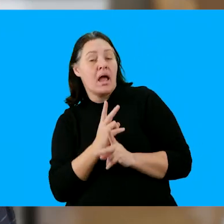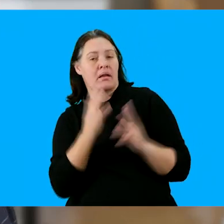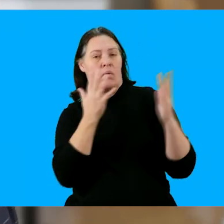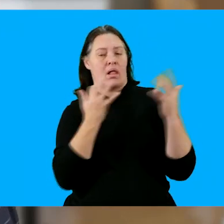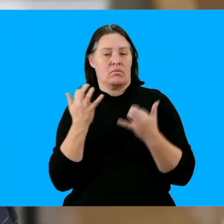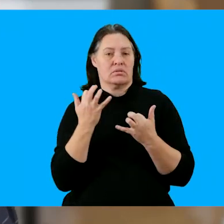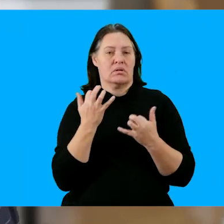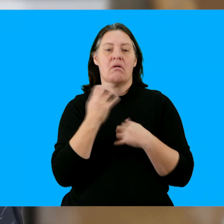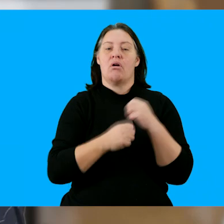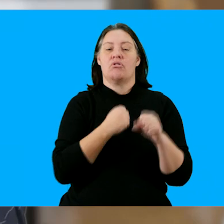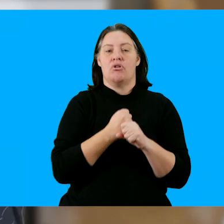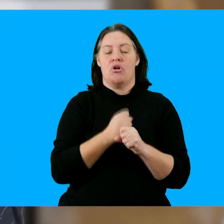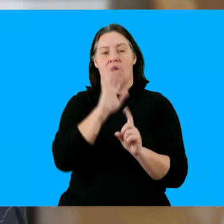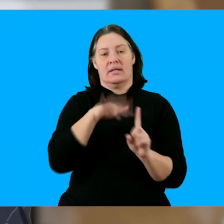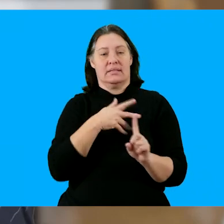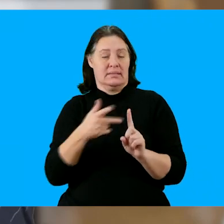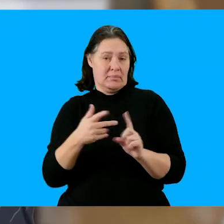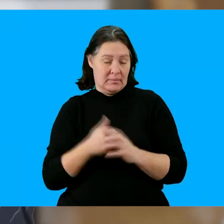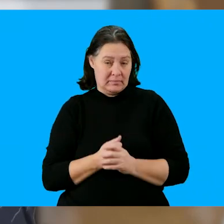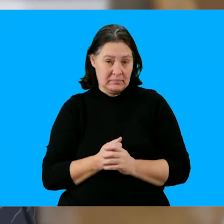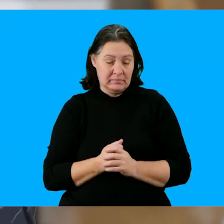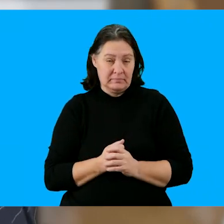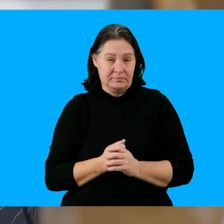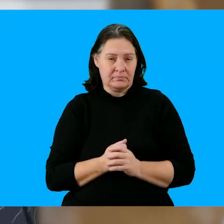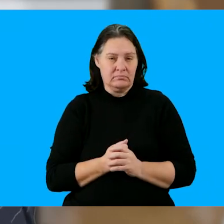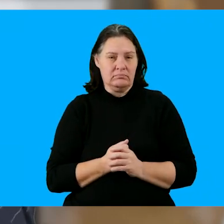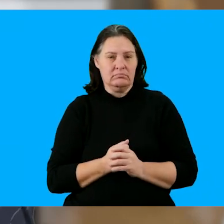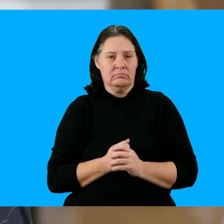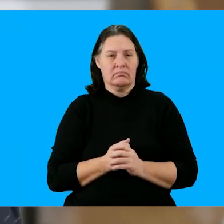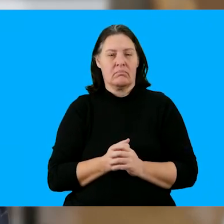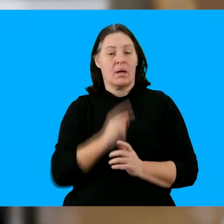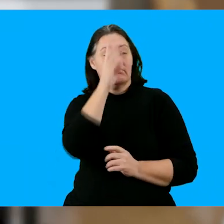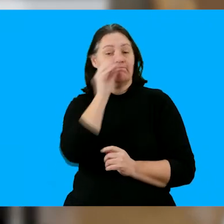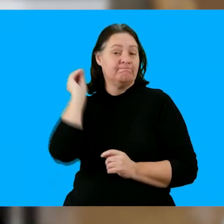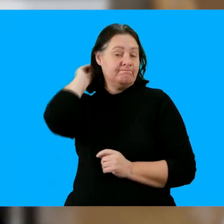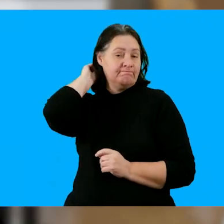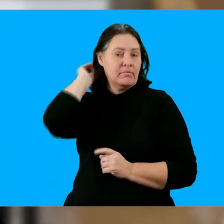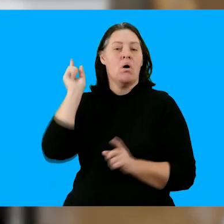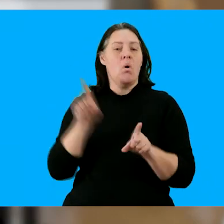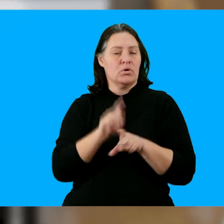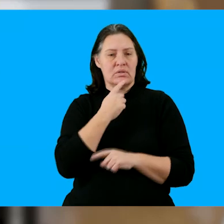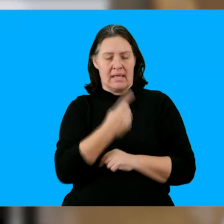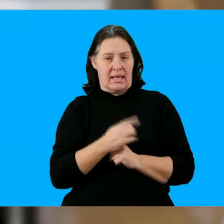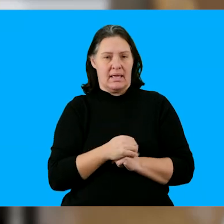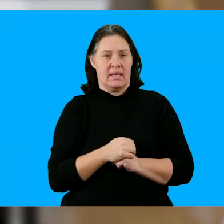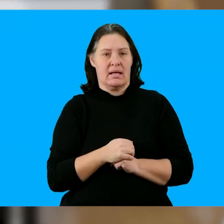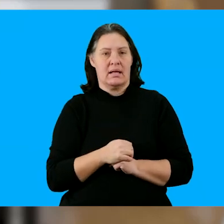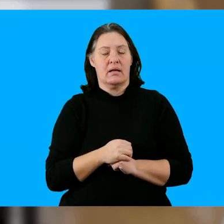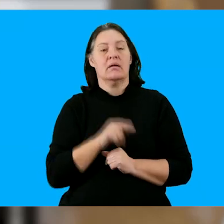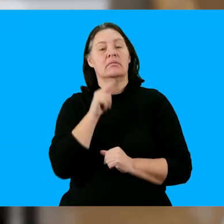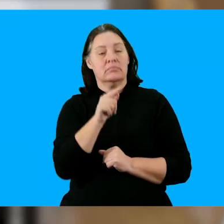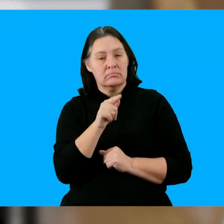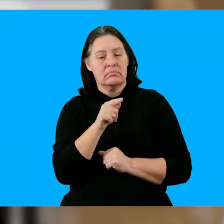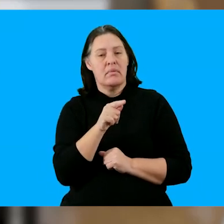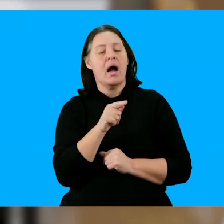we'll then calculate the annual tax payable. Okay, now I want you to keep in mind, we also indicated that